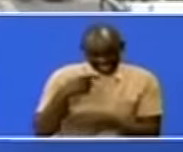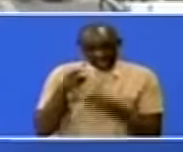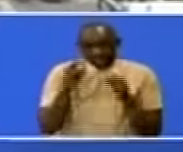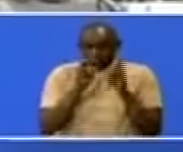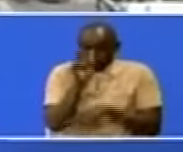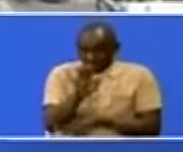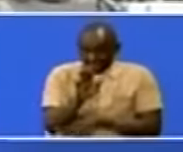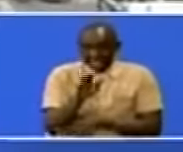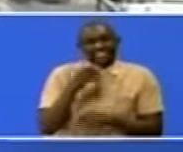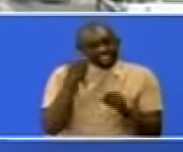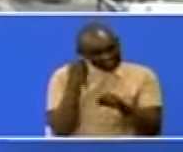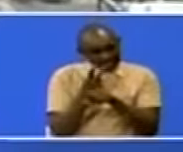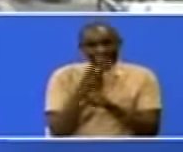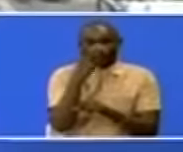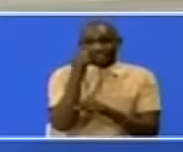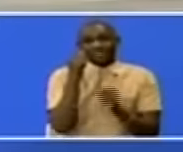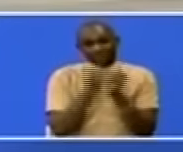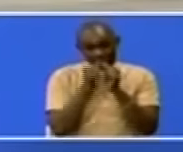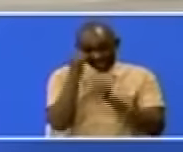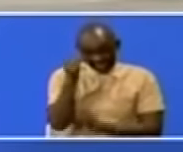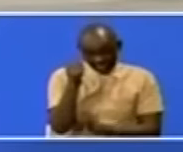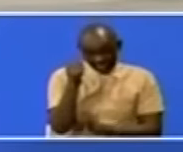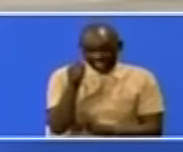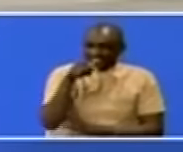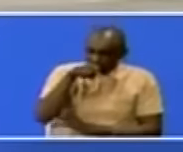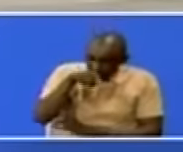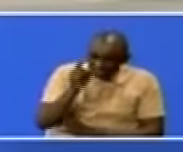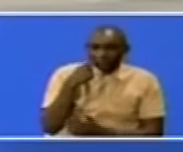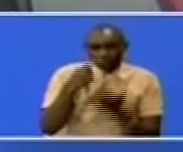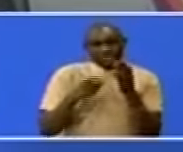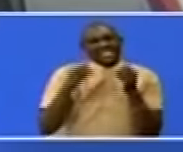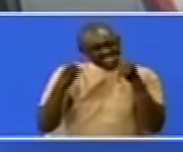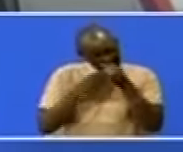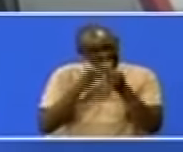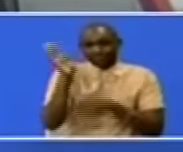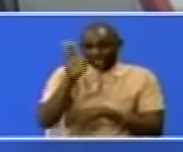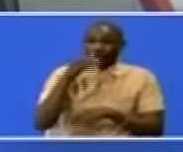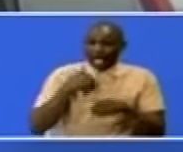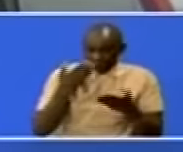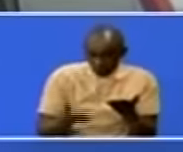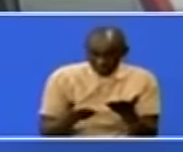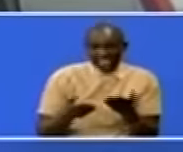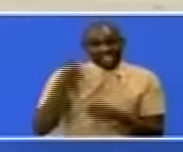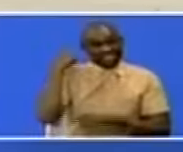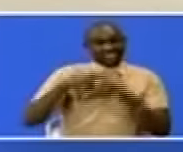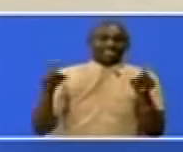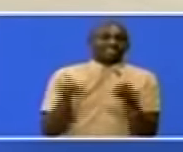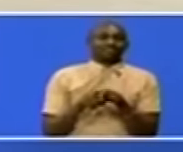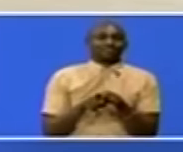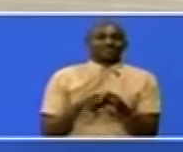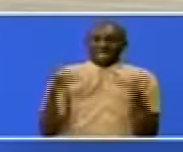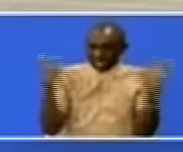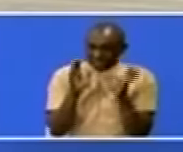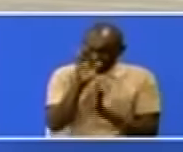results ended December 2015 compared to 4.9 billion shillings the same period last year. The